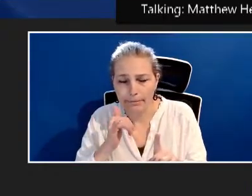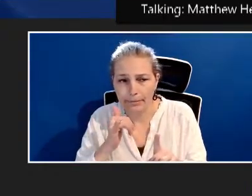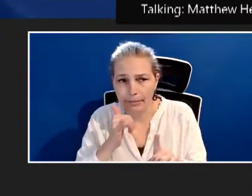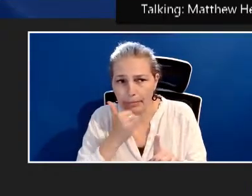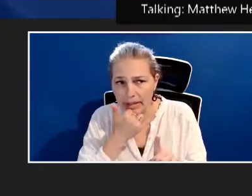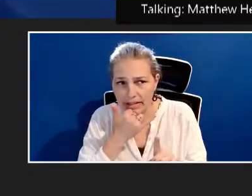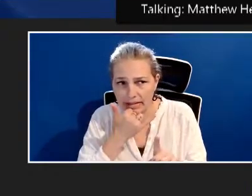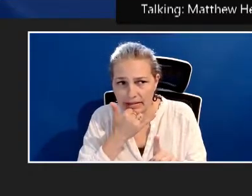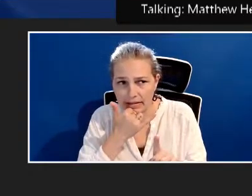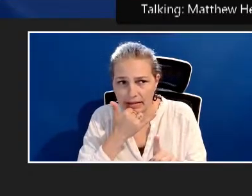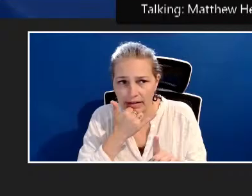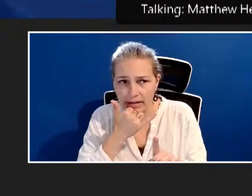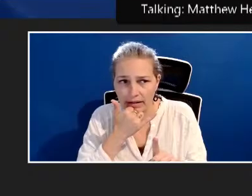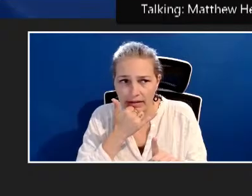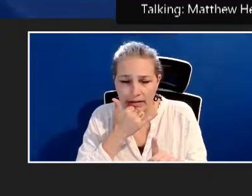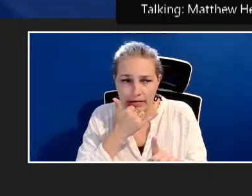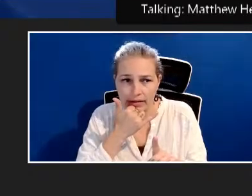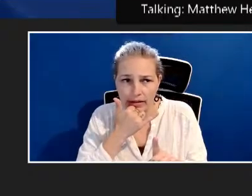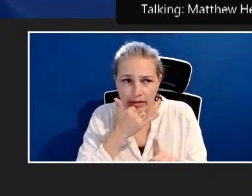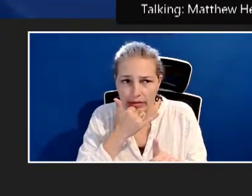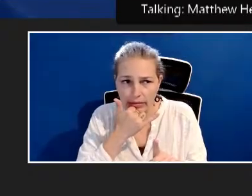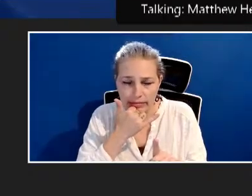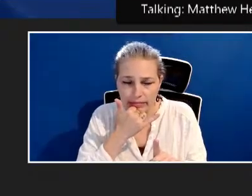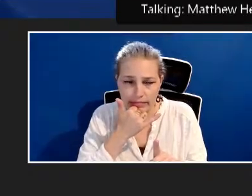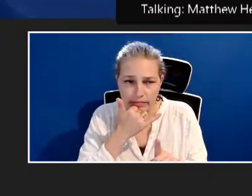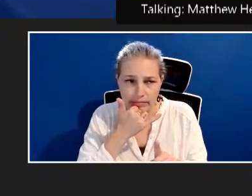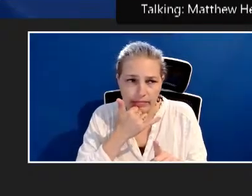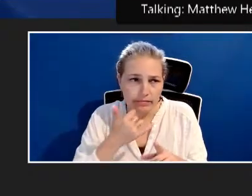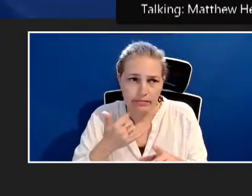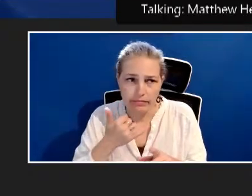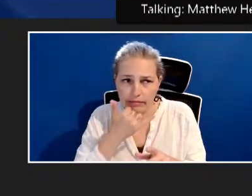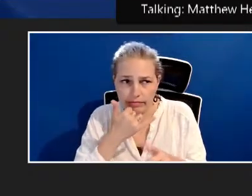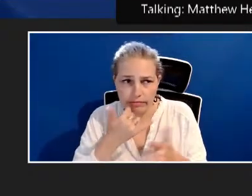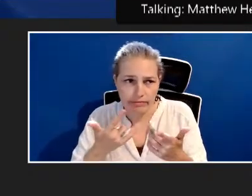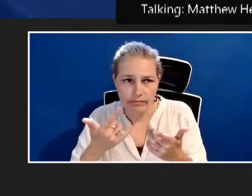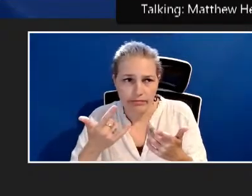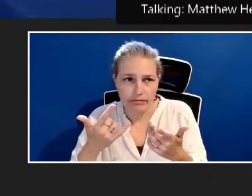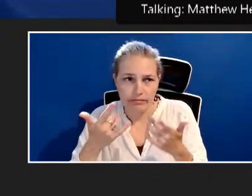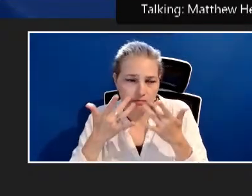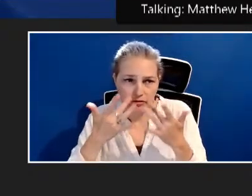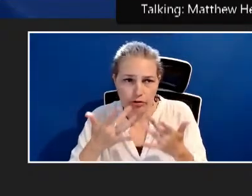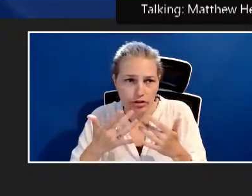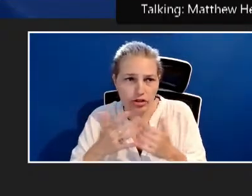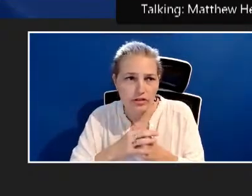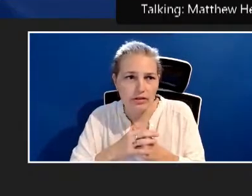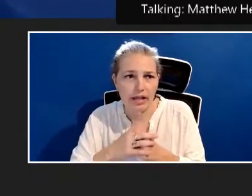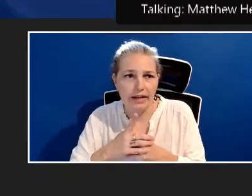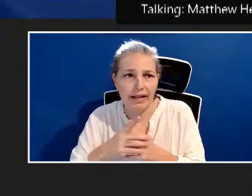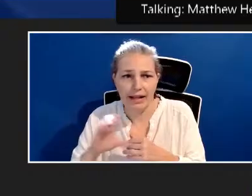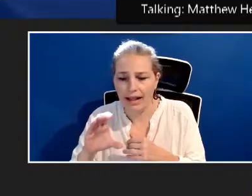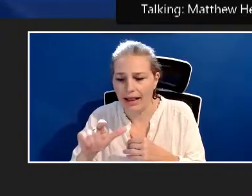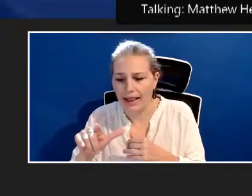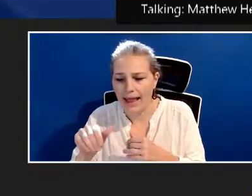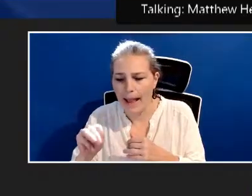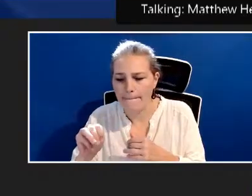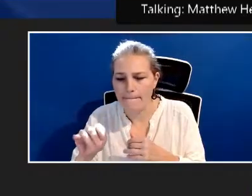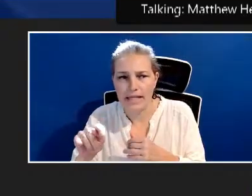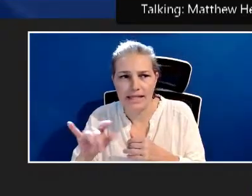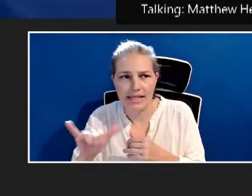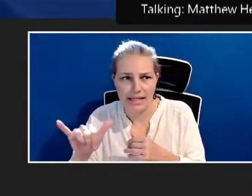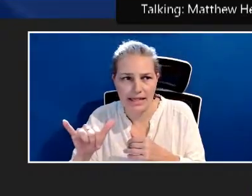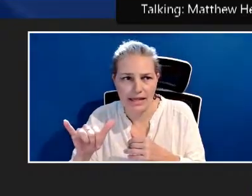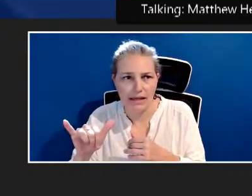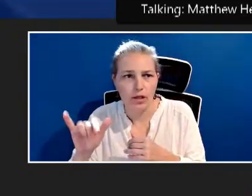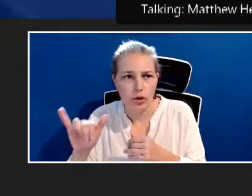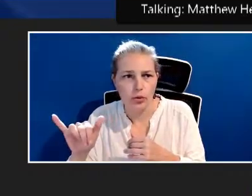calamity claim with the assessor's office. And what that will do is that claim will be reviewed, and then an adjustment can be made to